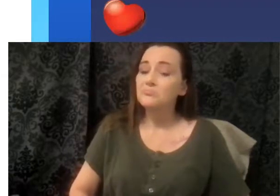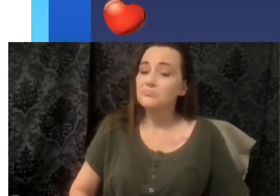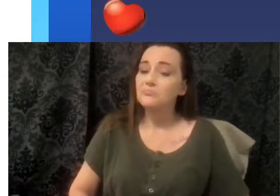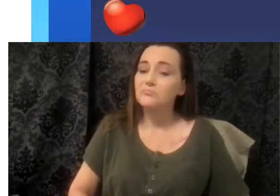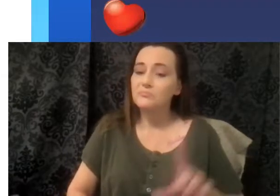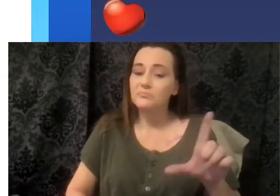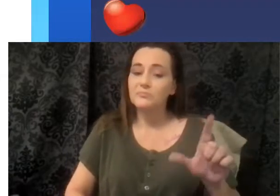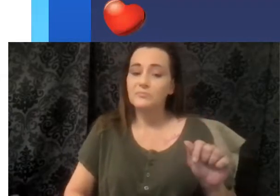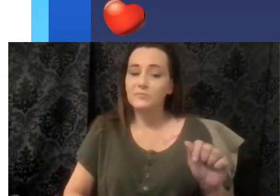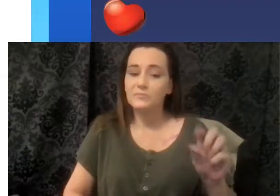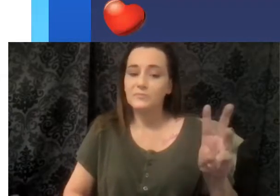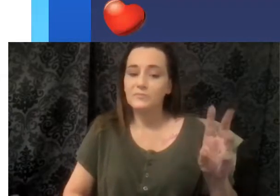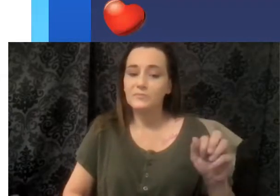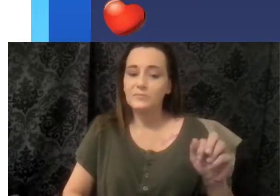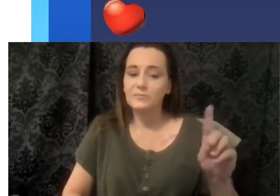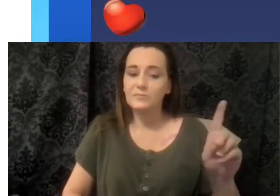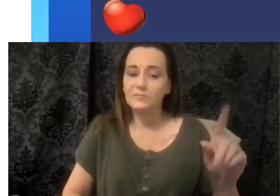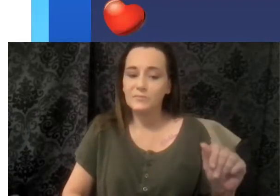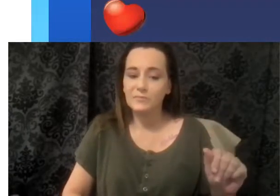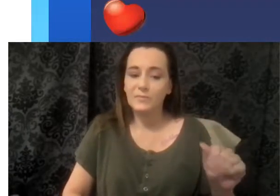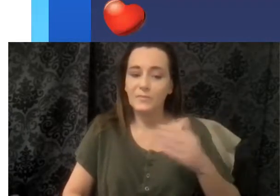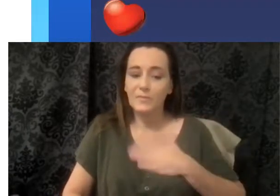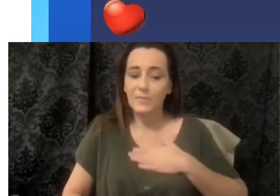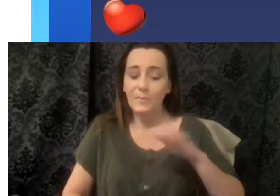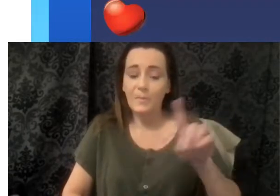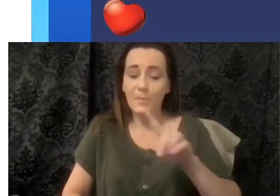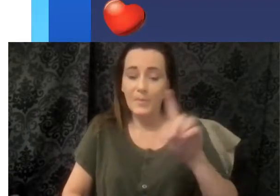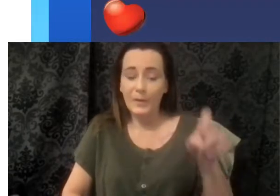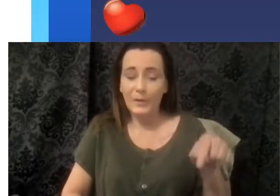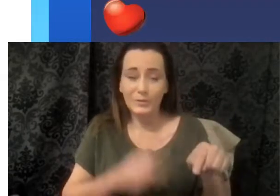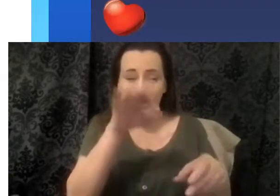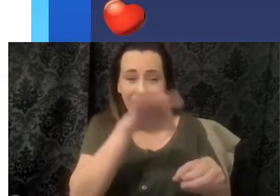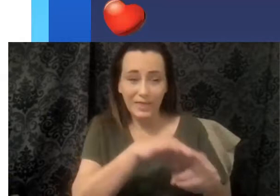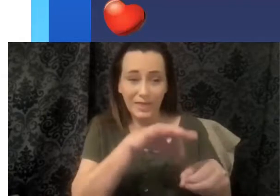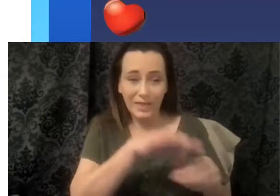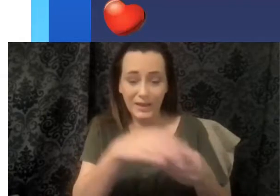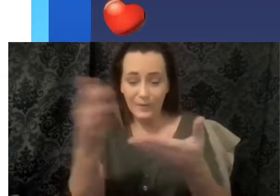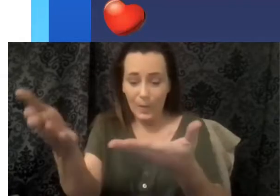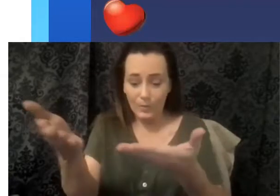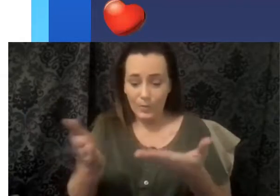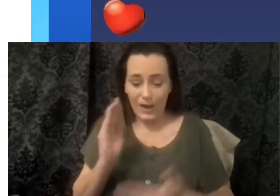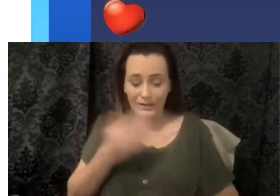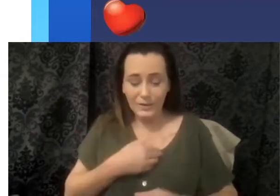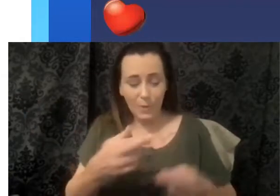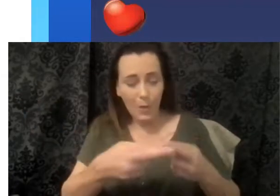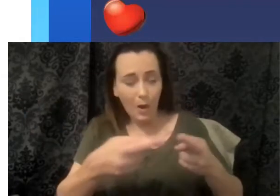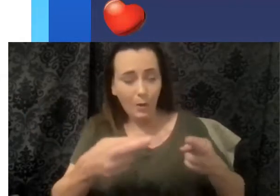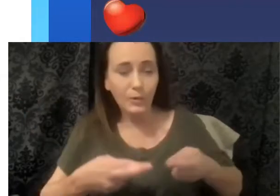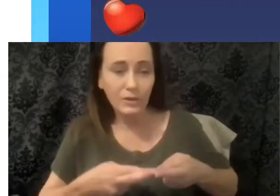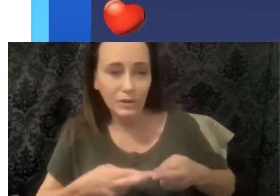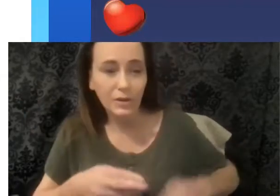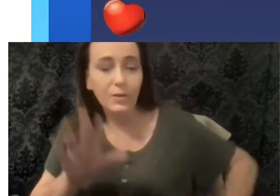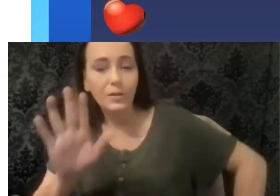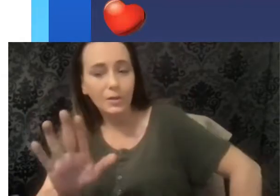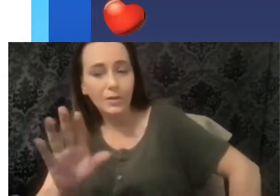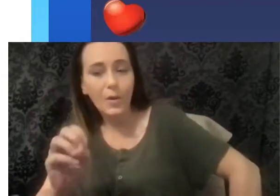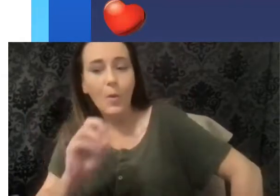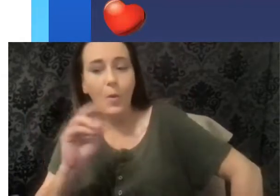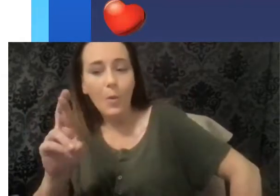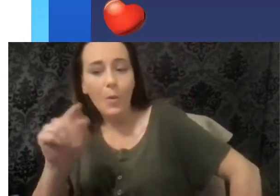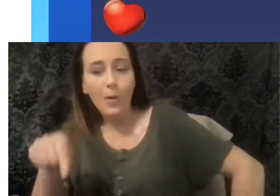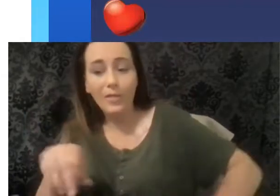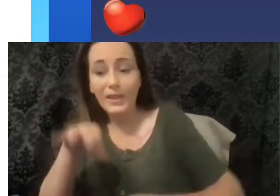was this a vote that was brought back to our region? Or was this a vote that the